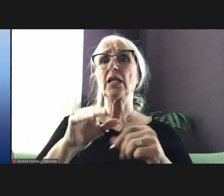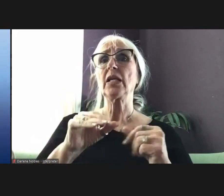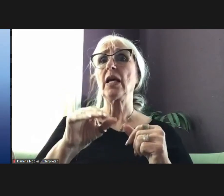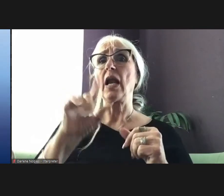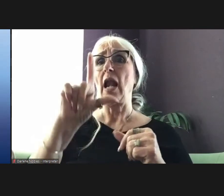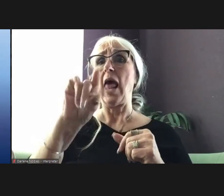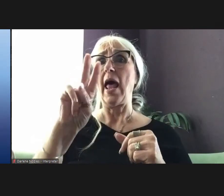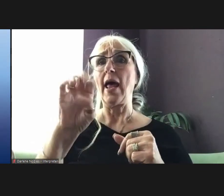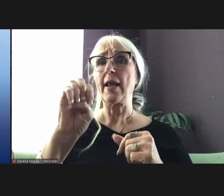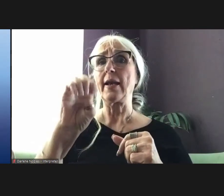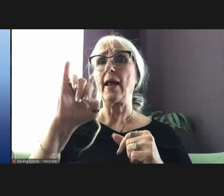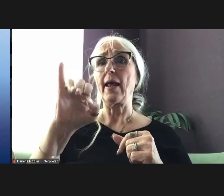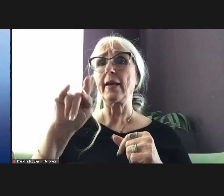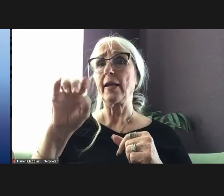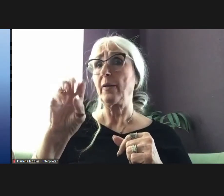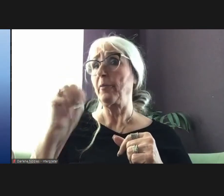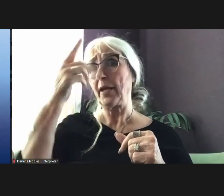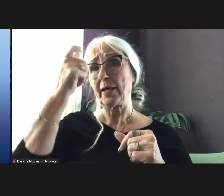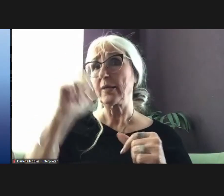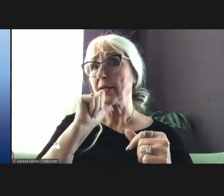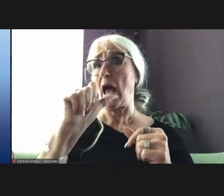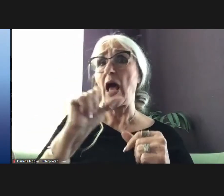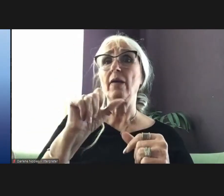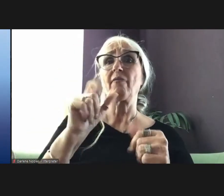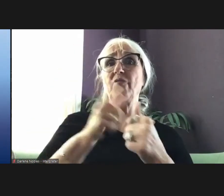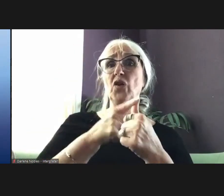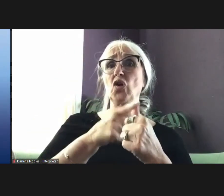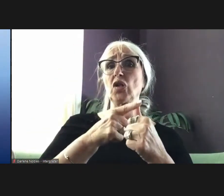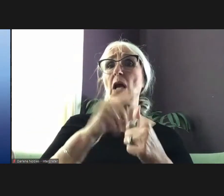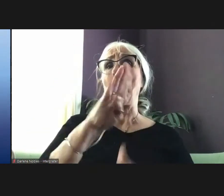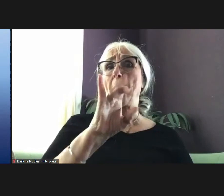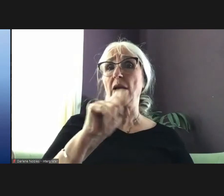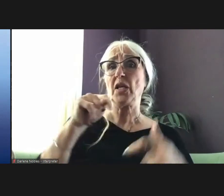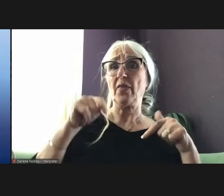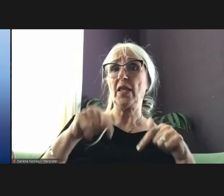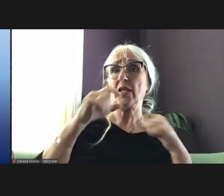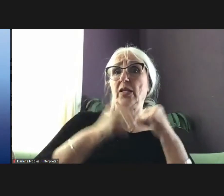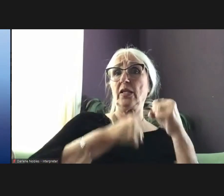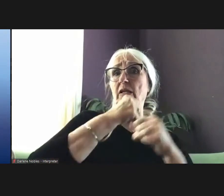wasn't originally budgeted correct. for this year, so that will affect it. But